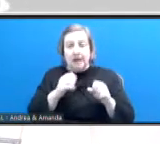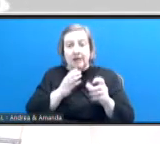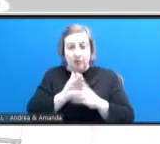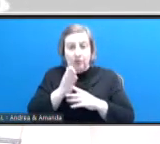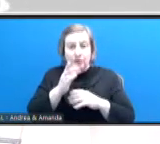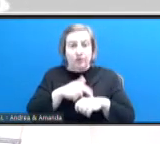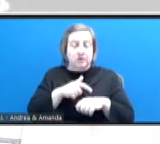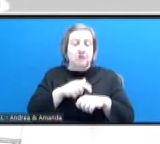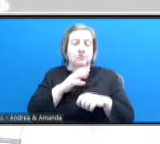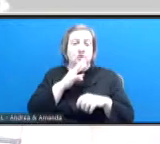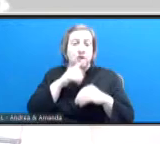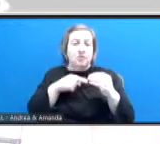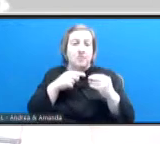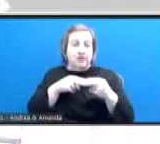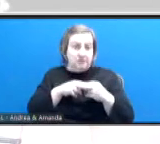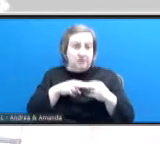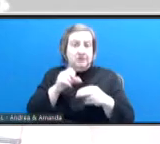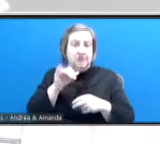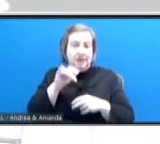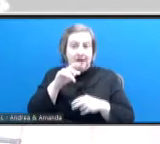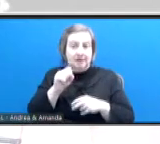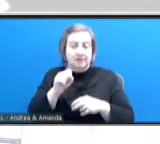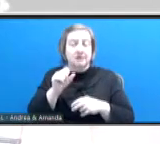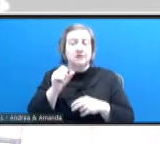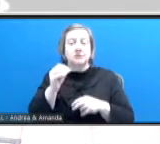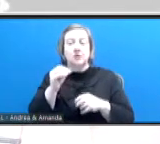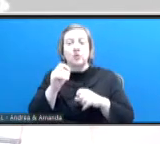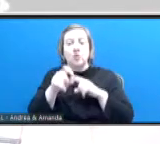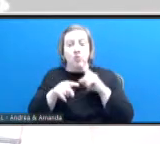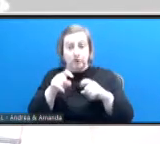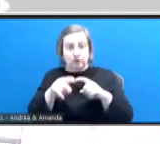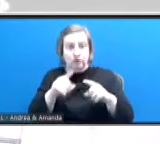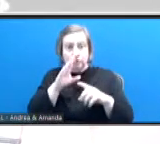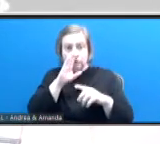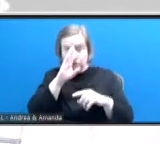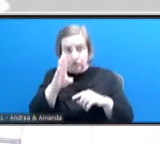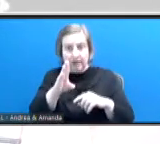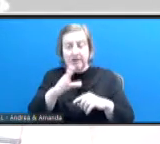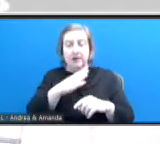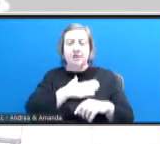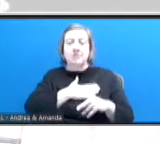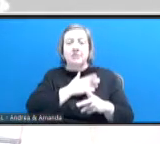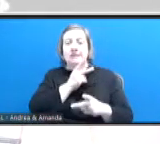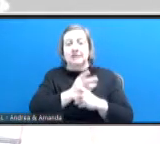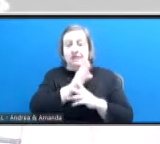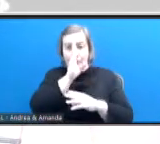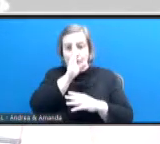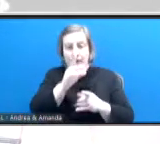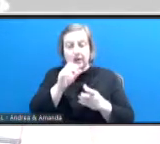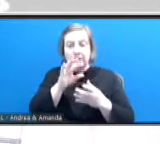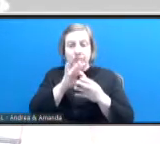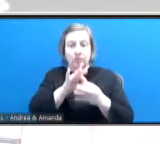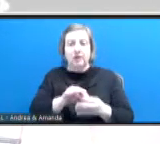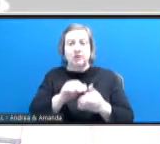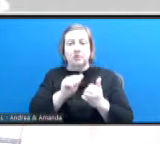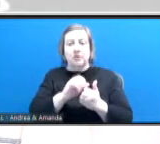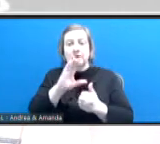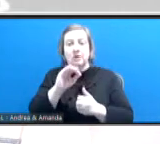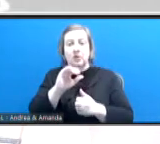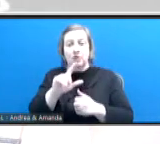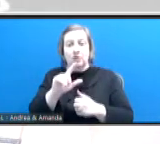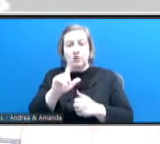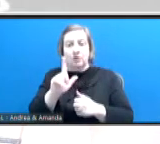talk about the slide deck. So the questions are directly, please keep them directly related to the COCO report.